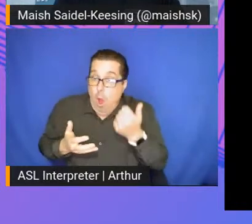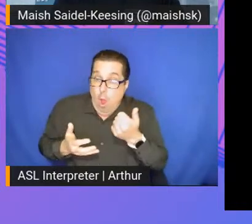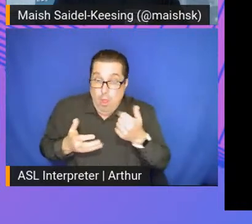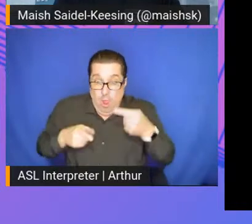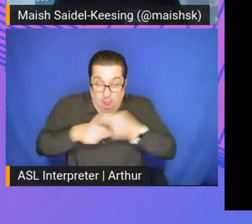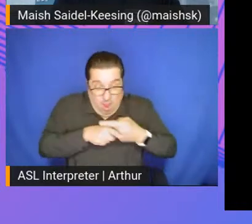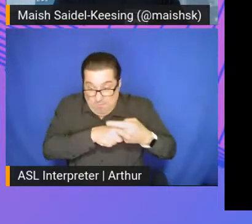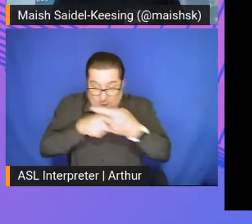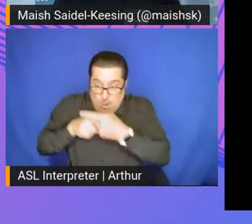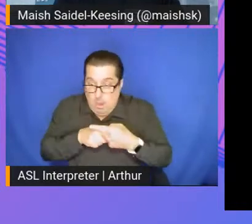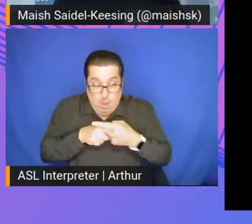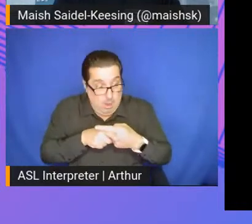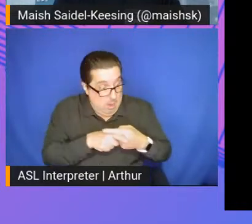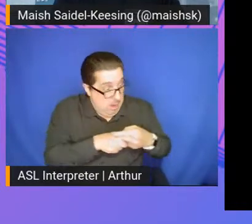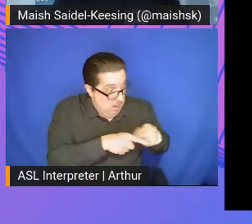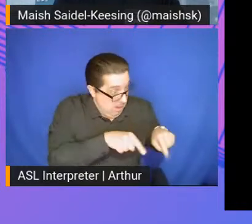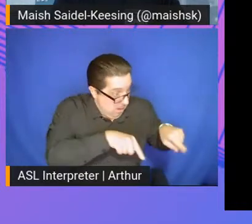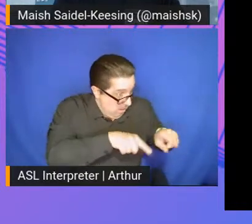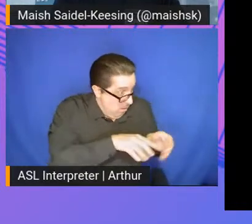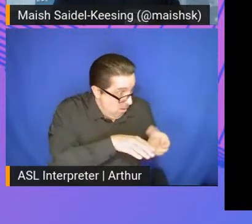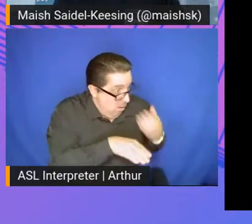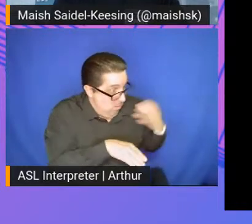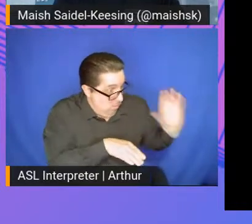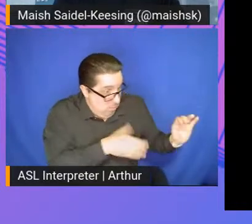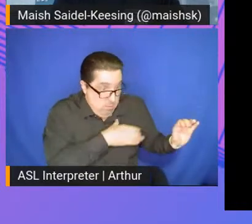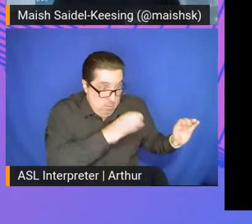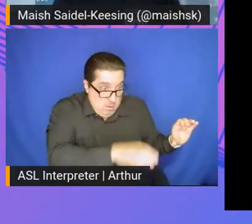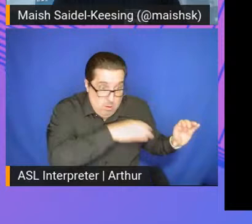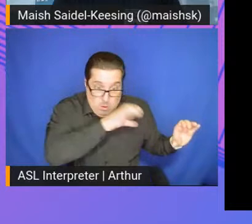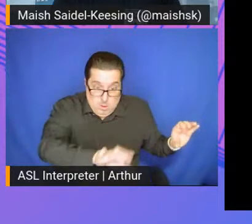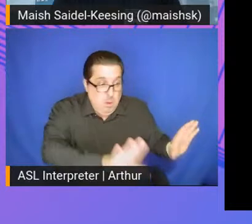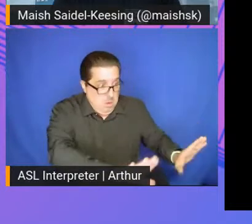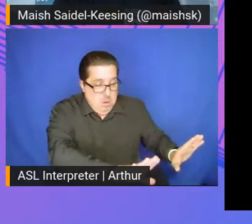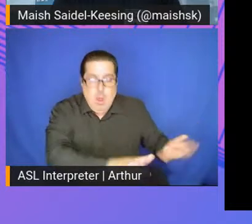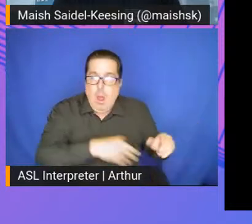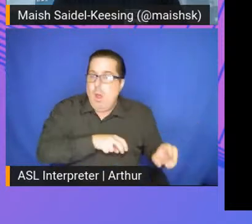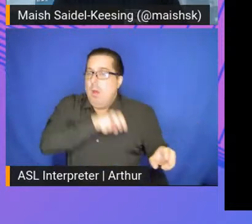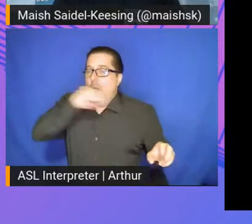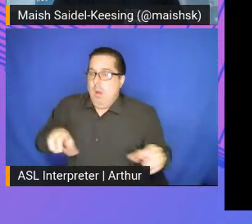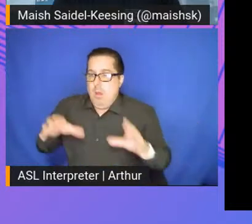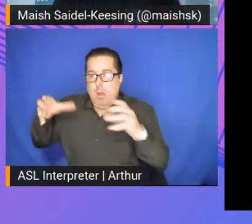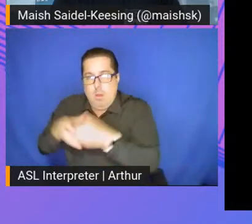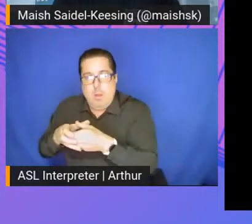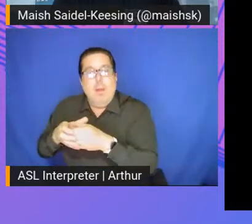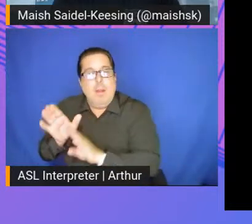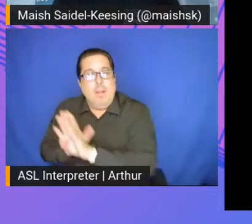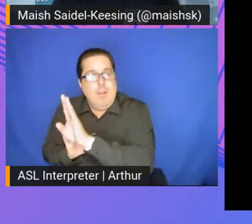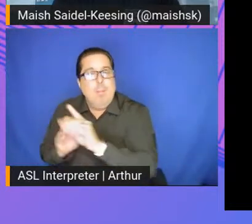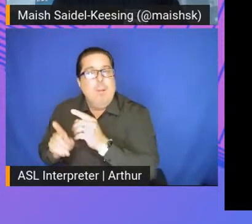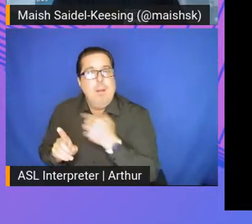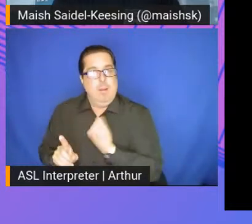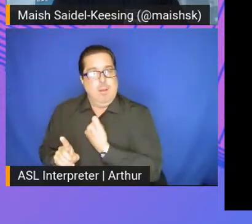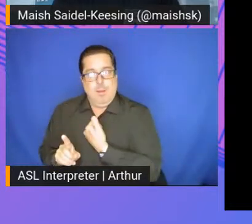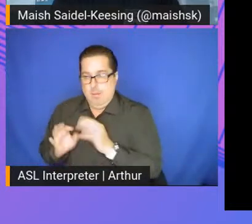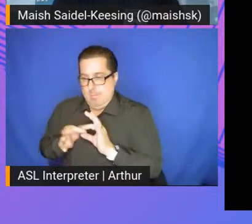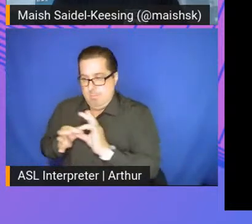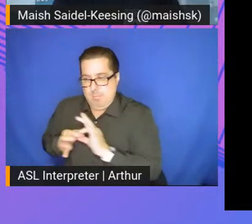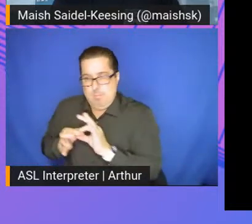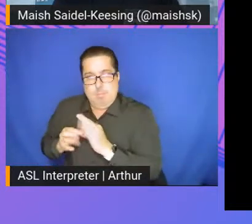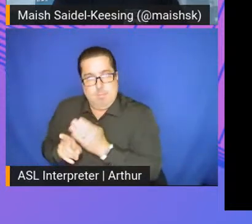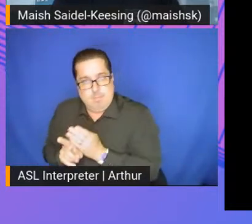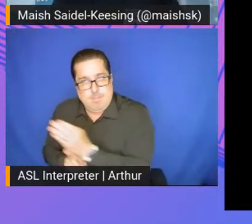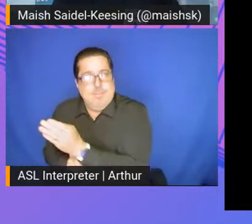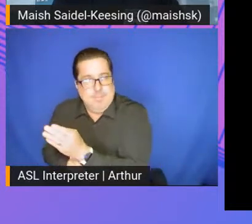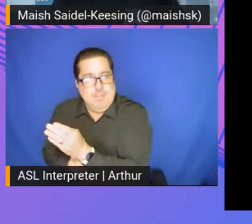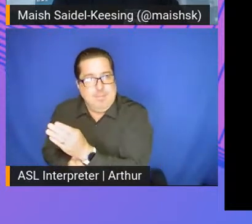conflicts as a team in your daily stand-up, as opposed to trying to get all of the developers across all the teams coordinated on that staging